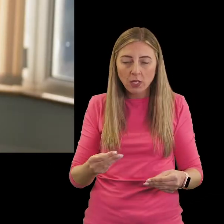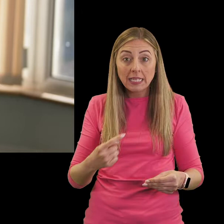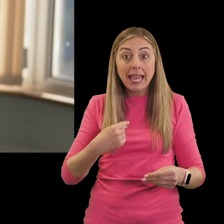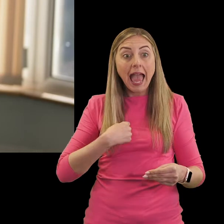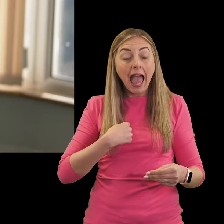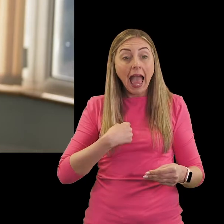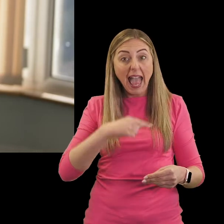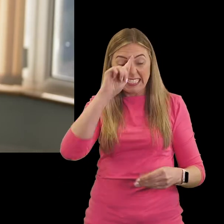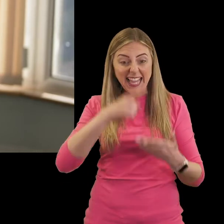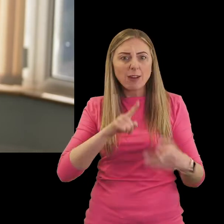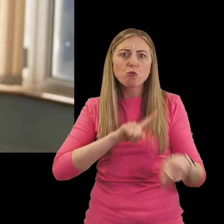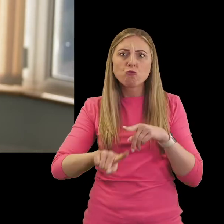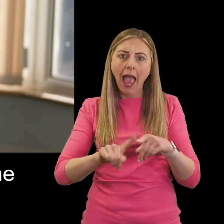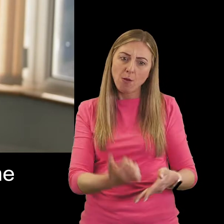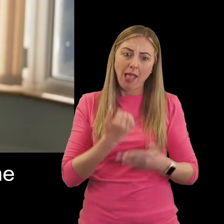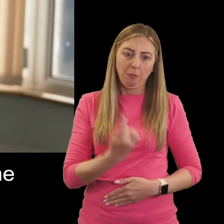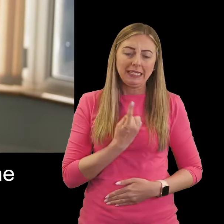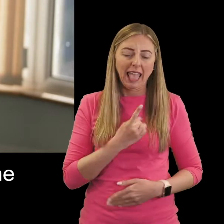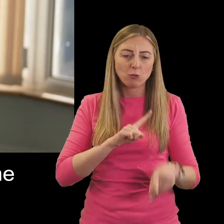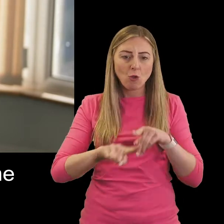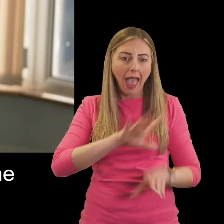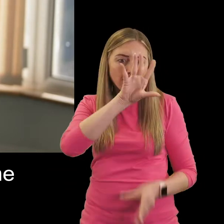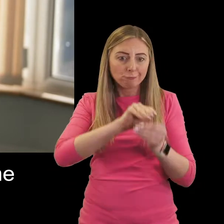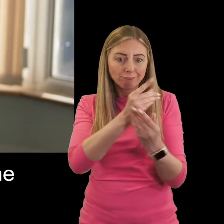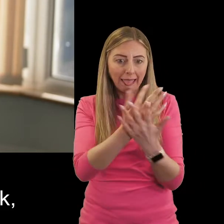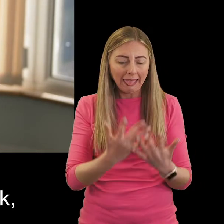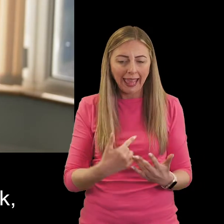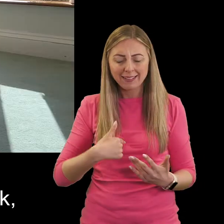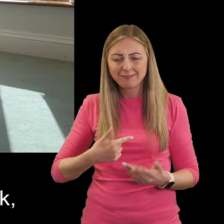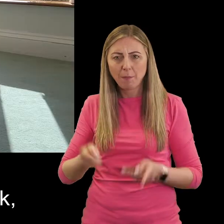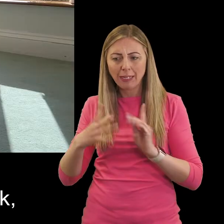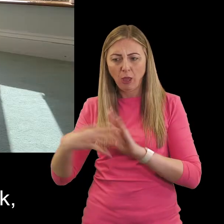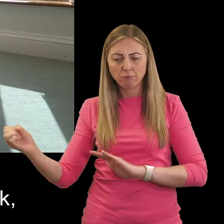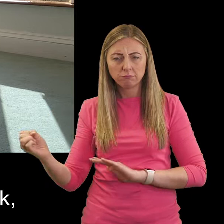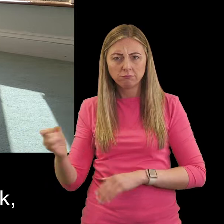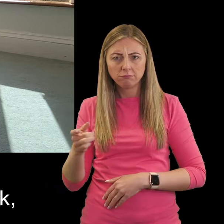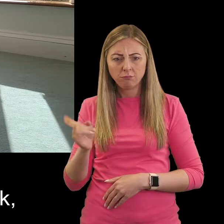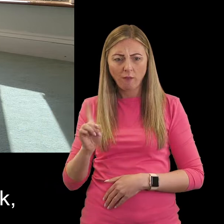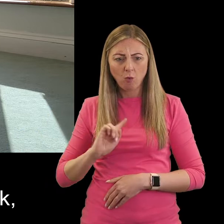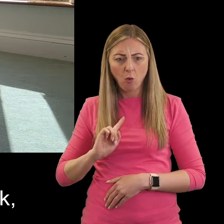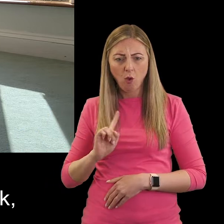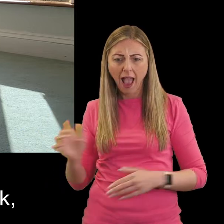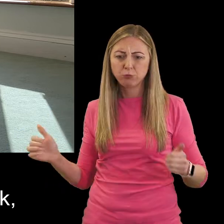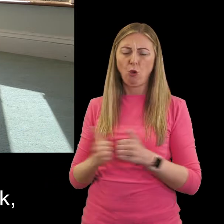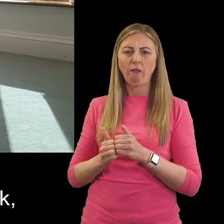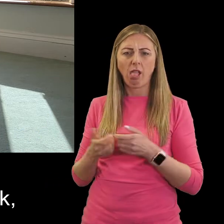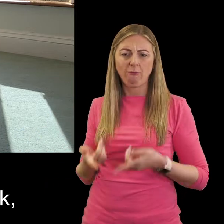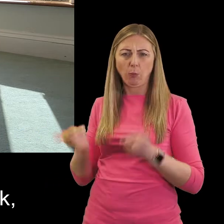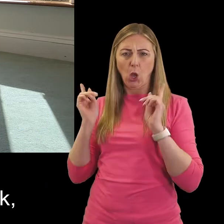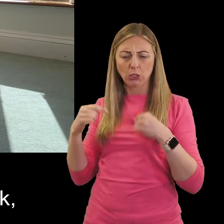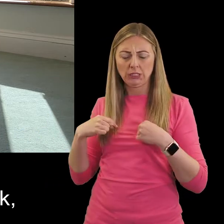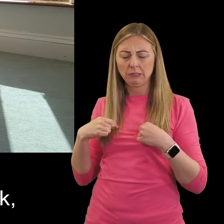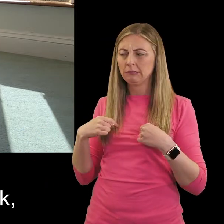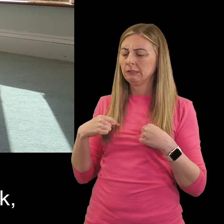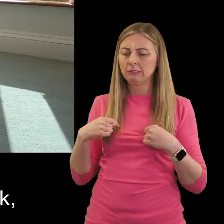try and help myself, the materials were taken away from me for approval by seniors and then became part of